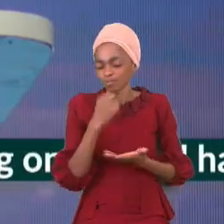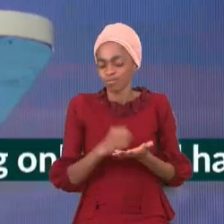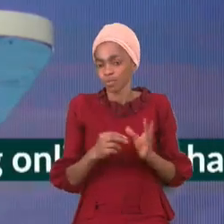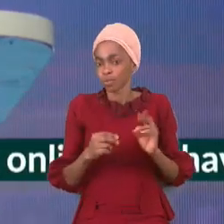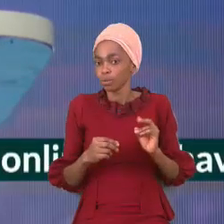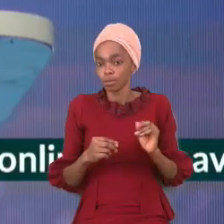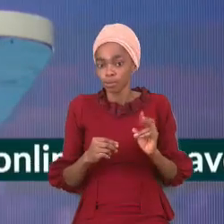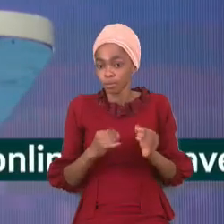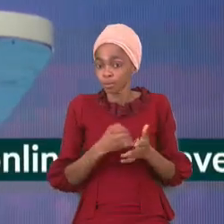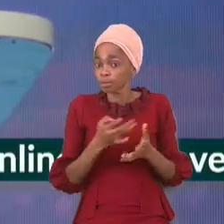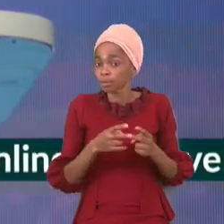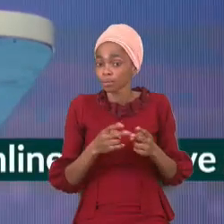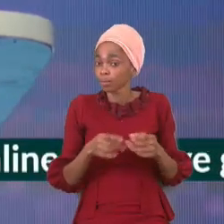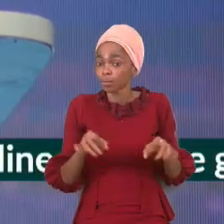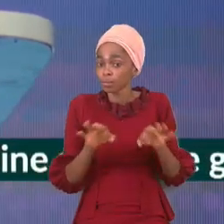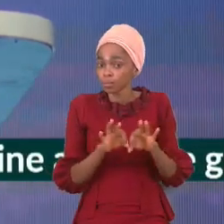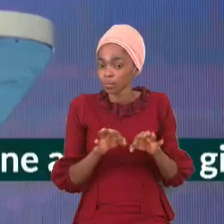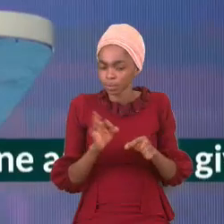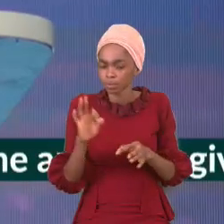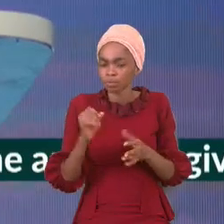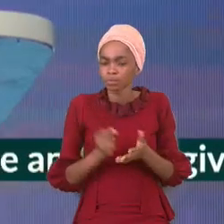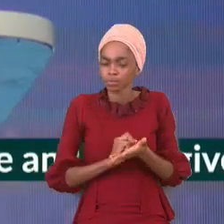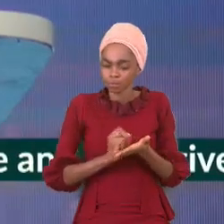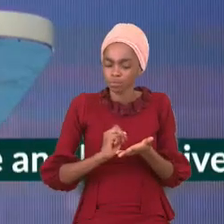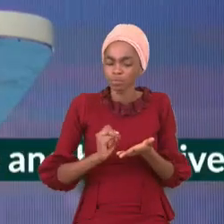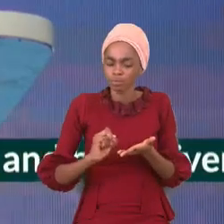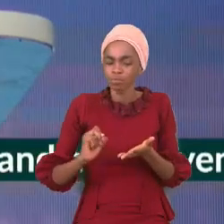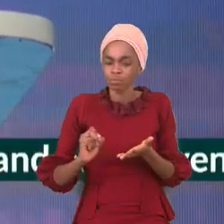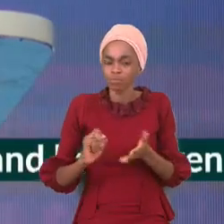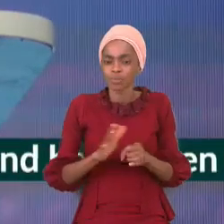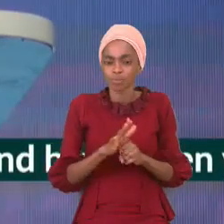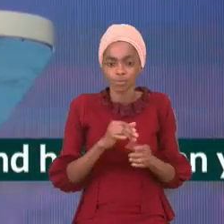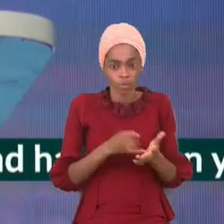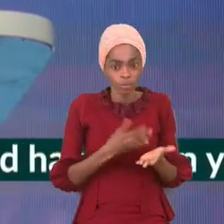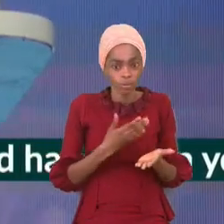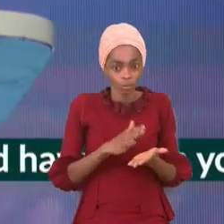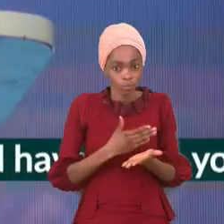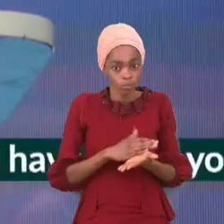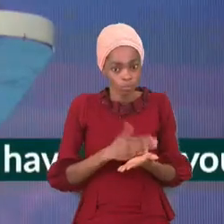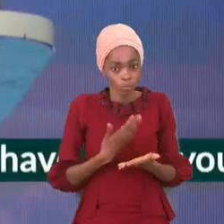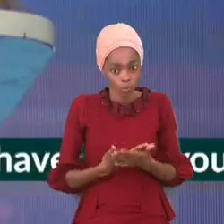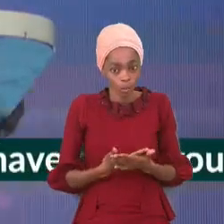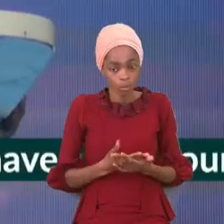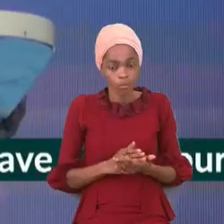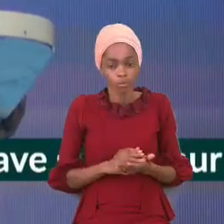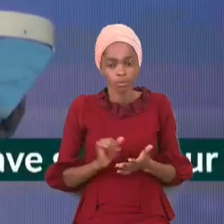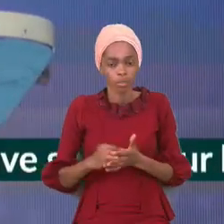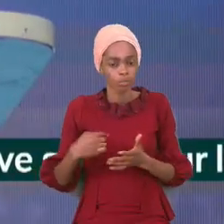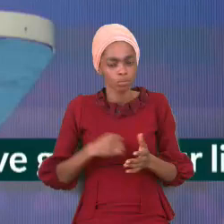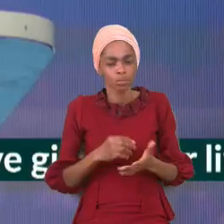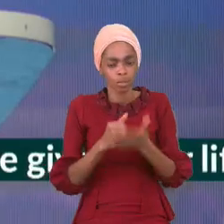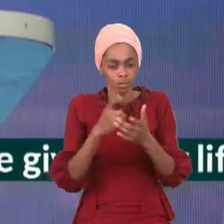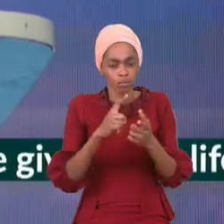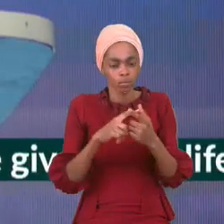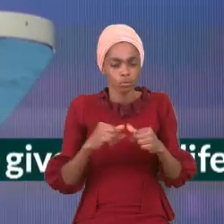name, your details. We need those details so that we will help you to continue in the grace